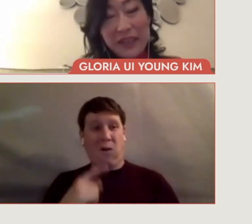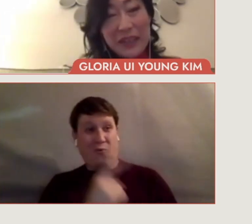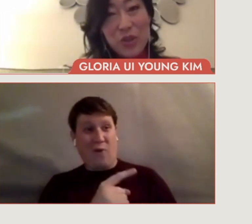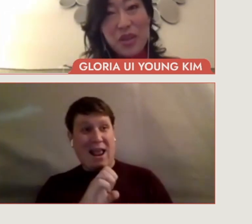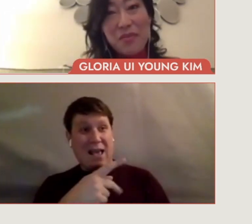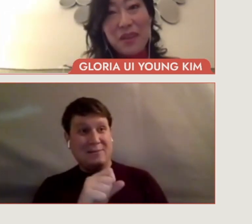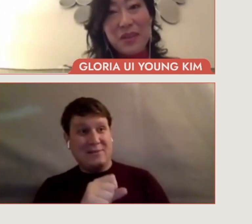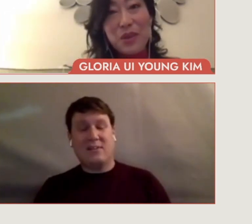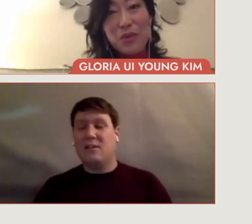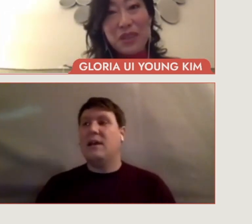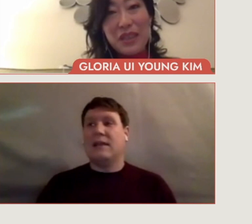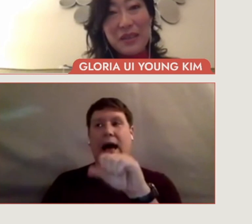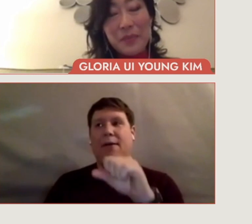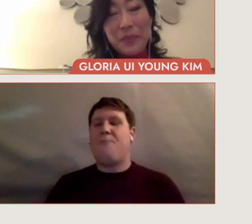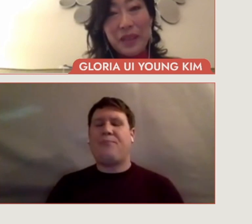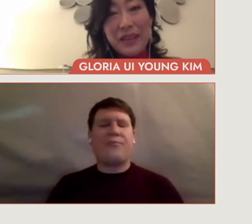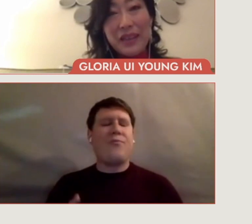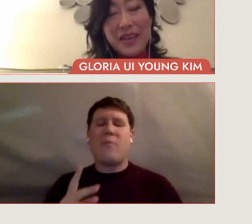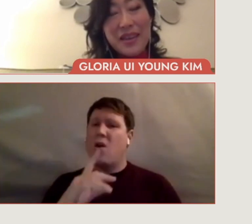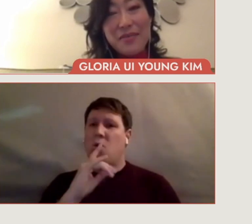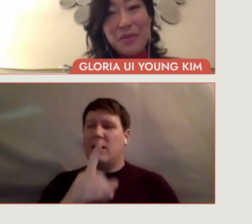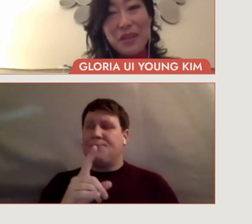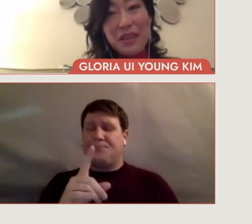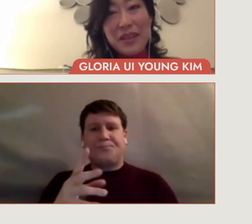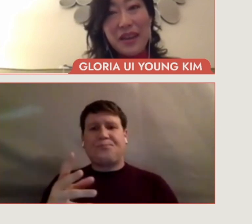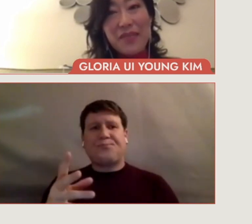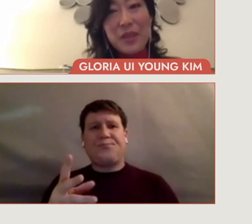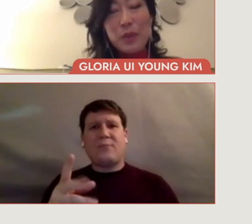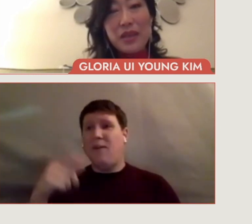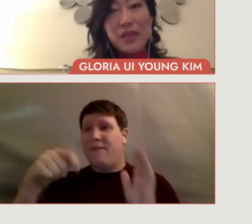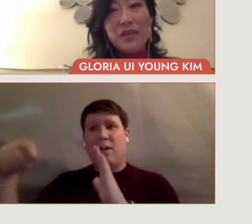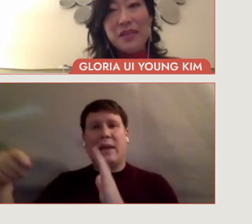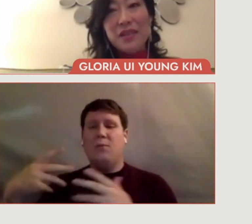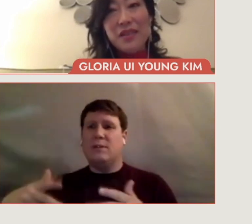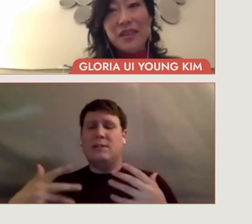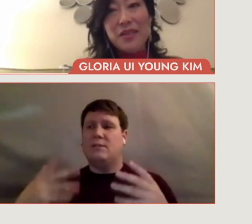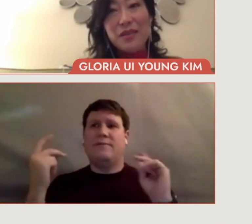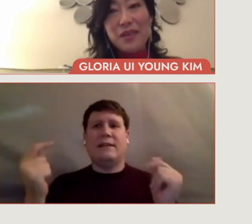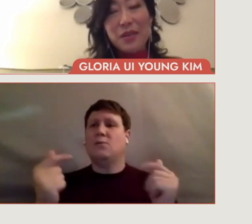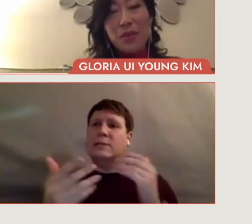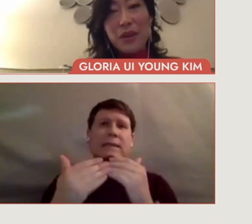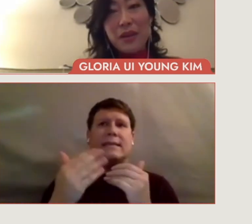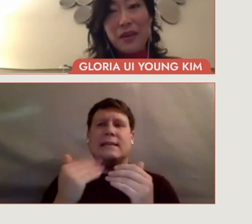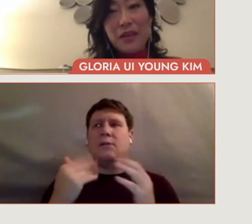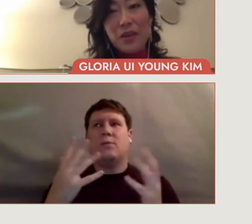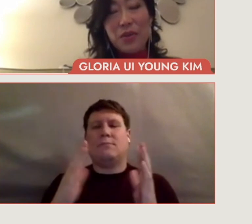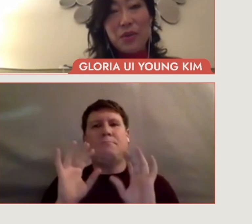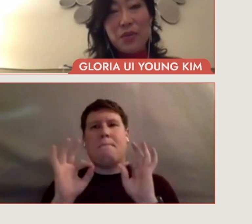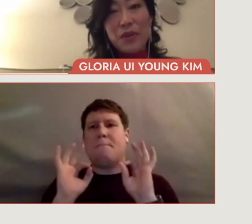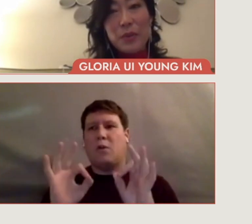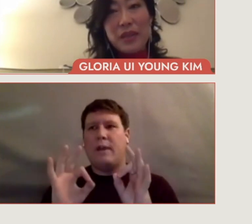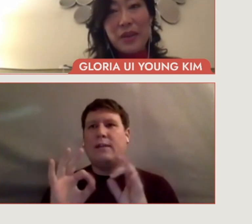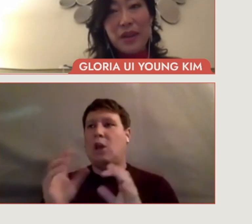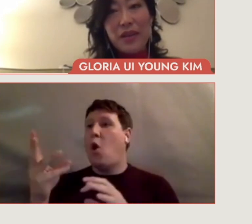shot like a dream, and we were really lucky. We were really lucky to have the space, and you know, the owner